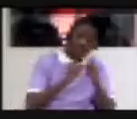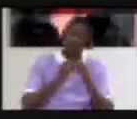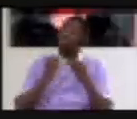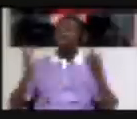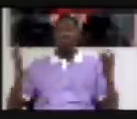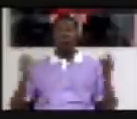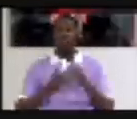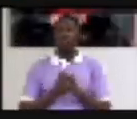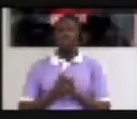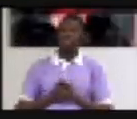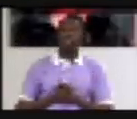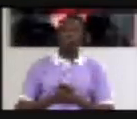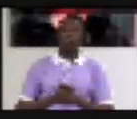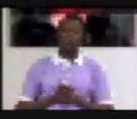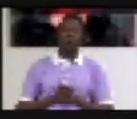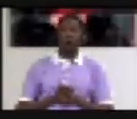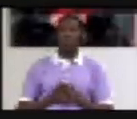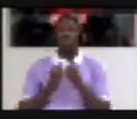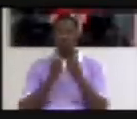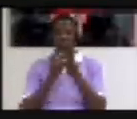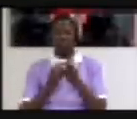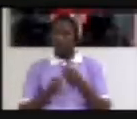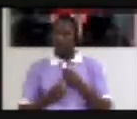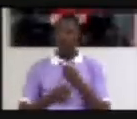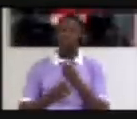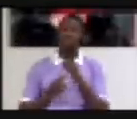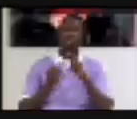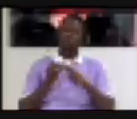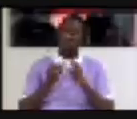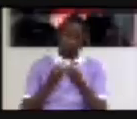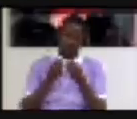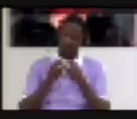Kindly give us examples of some of the bills that you opposed.